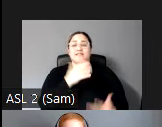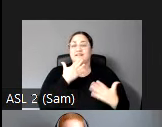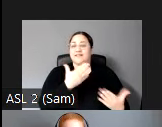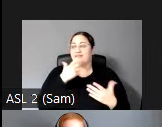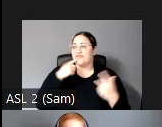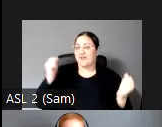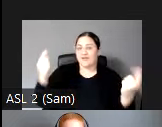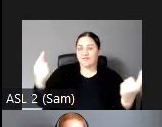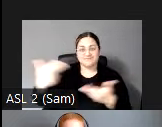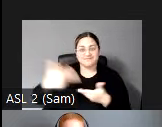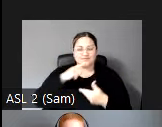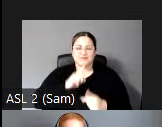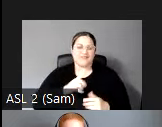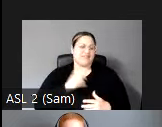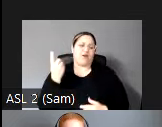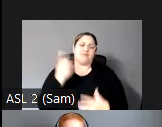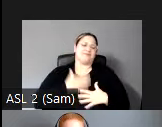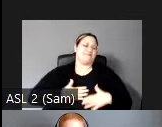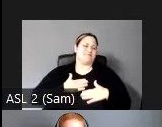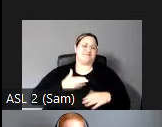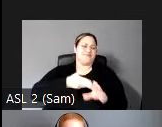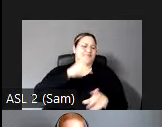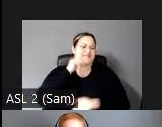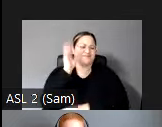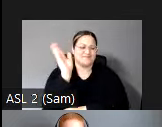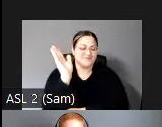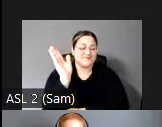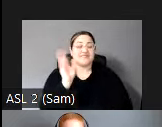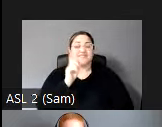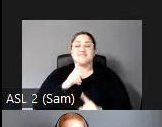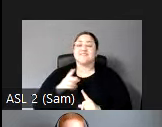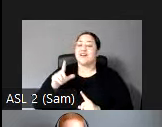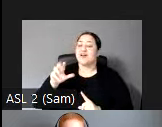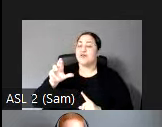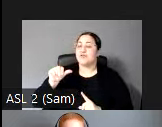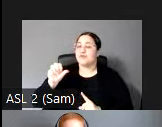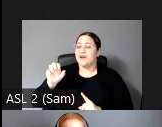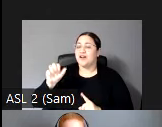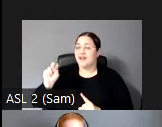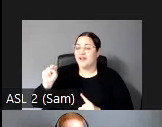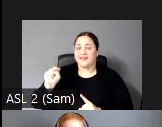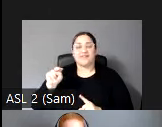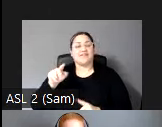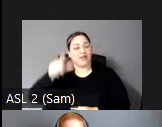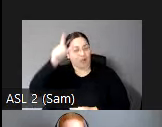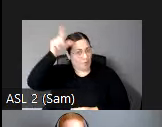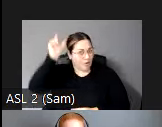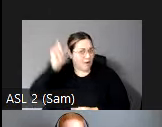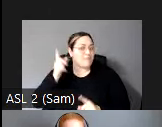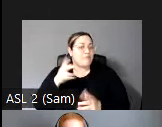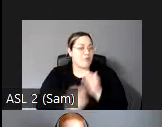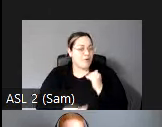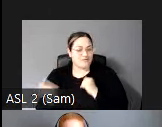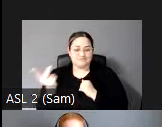love presenting alongside Rayanne and Laura. So I'm actually going to speed through a number of